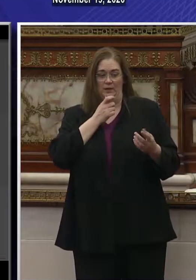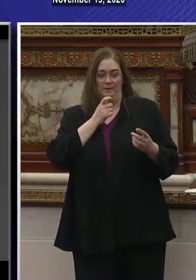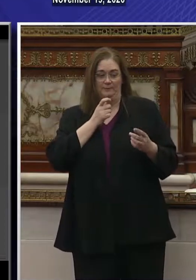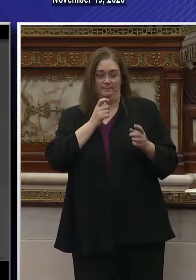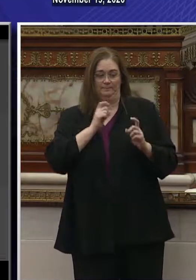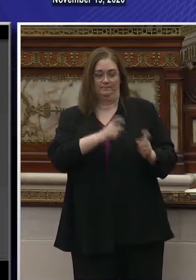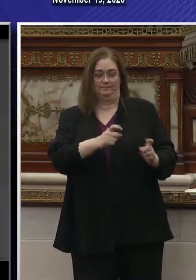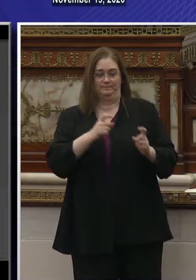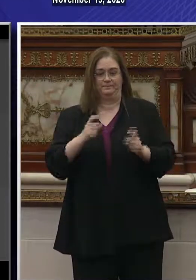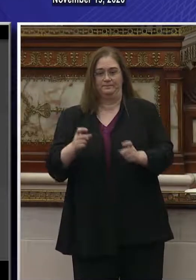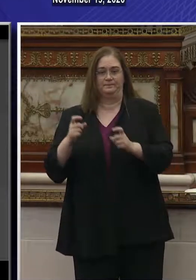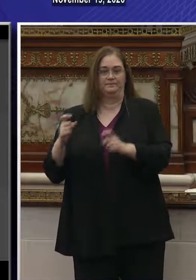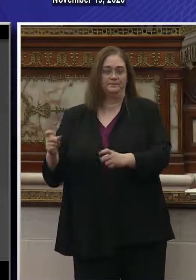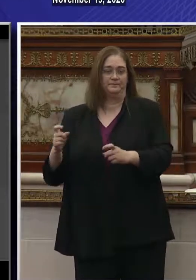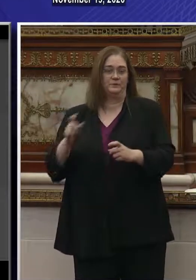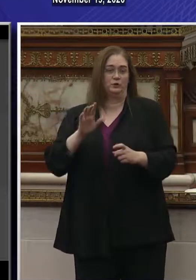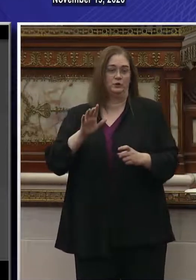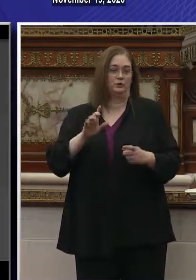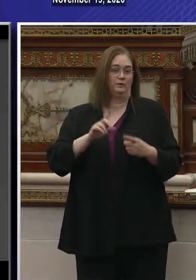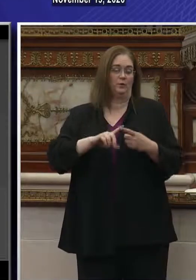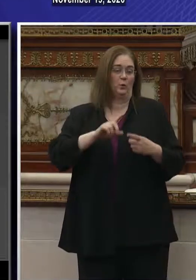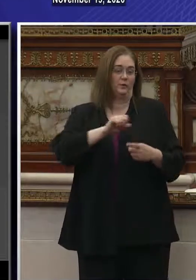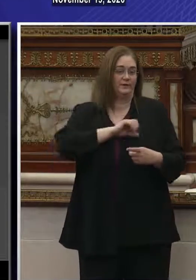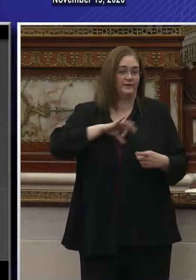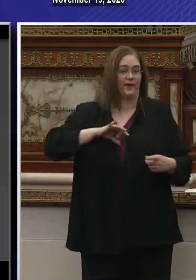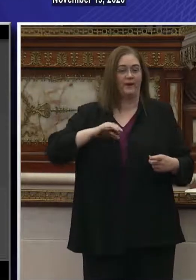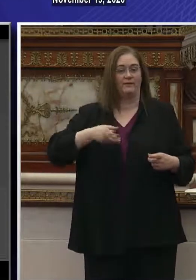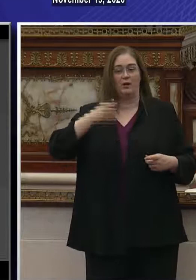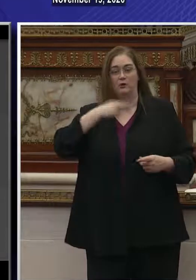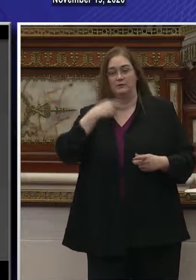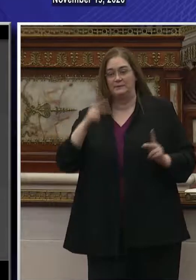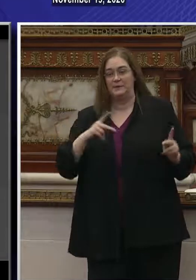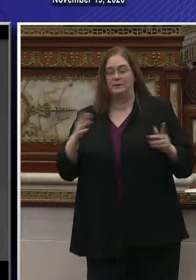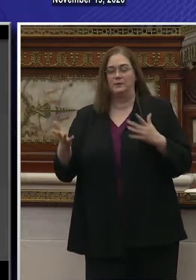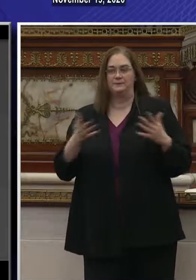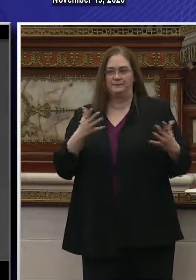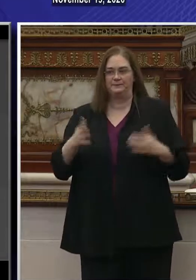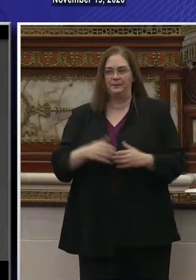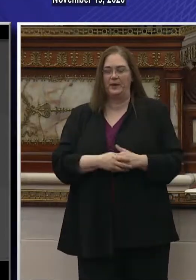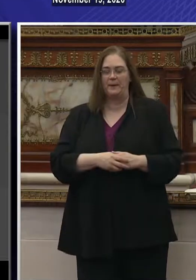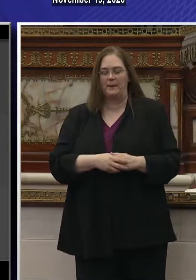be administered to their staff and to high-risk individuals.